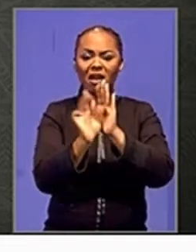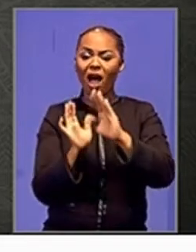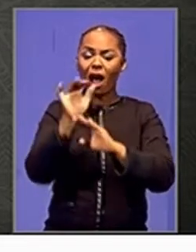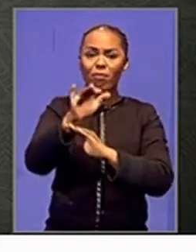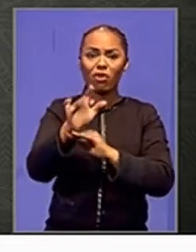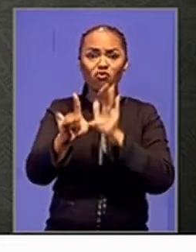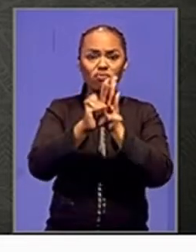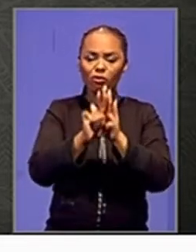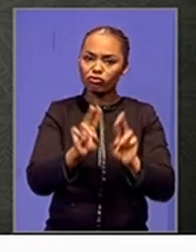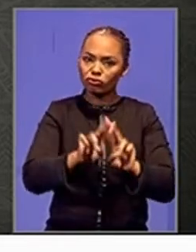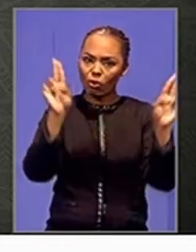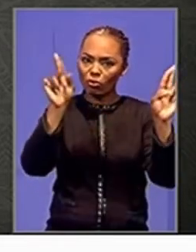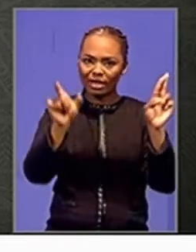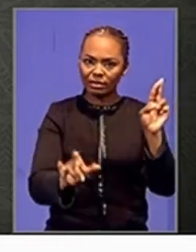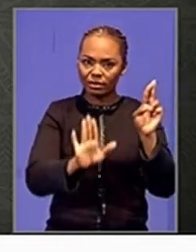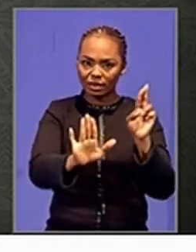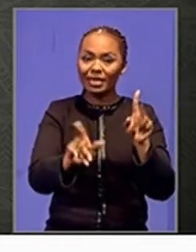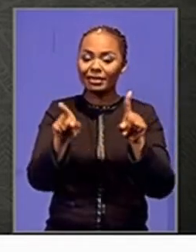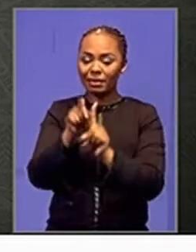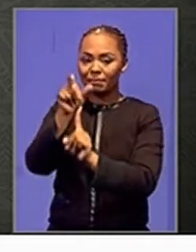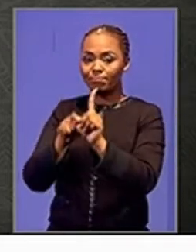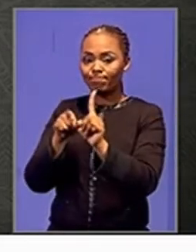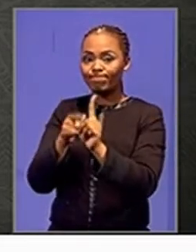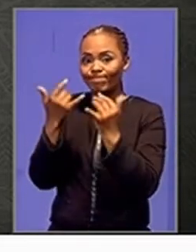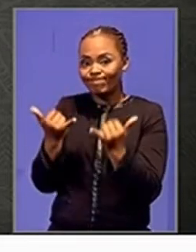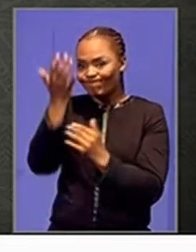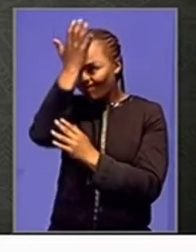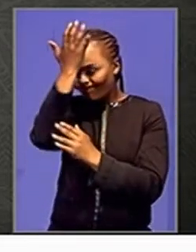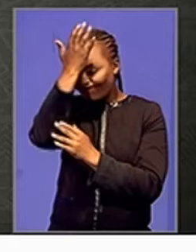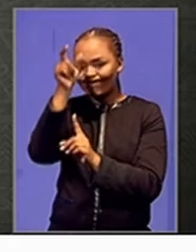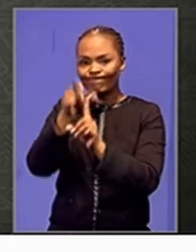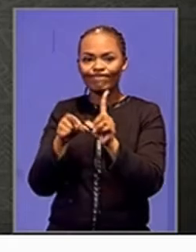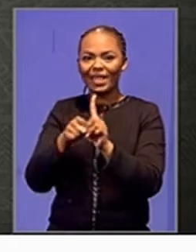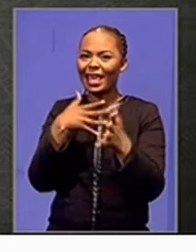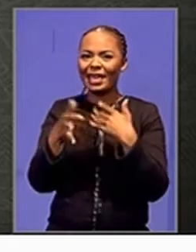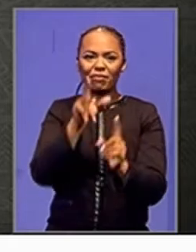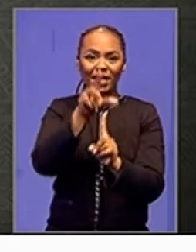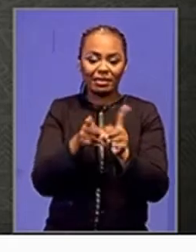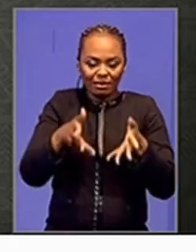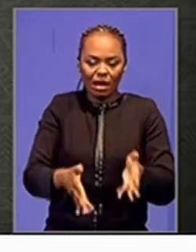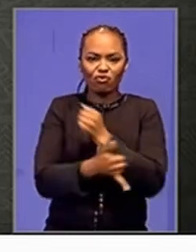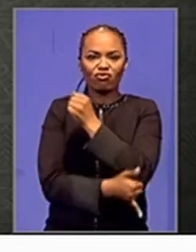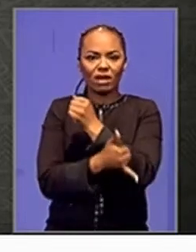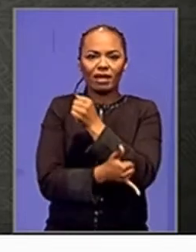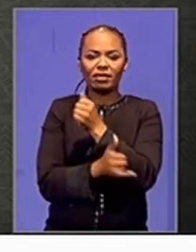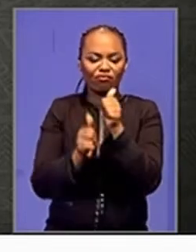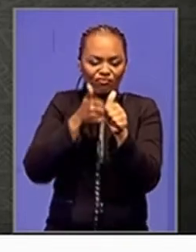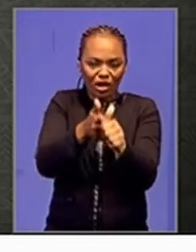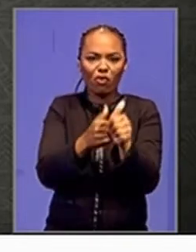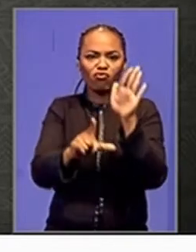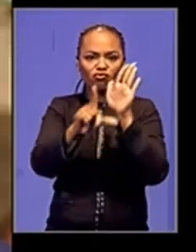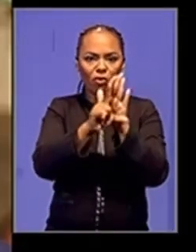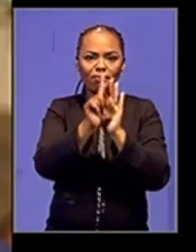law. And Jacob Zuma, like any other citizen of this country, must be subjected to the rule of